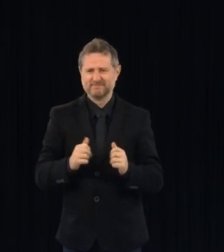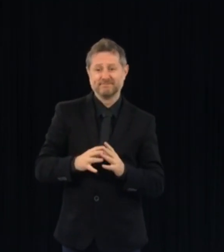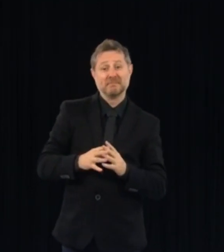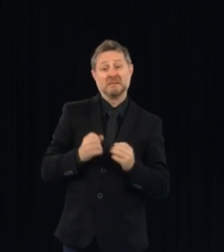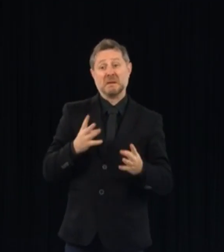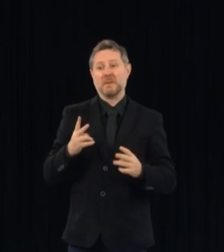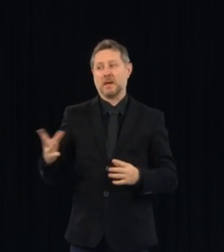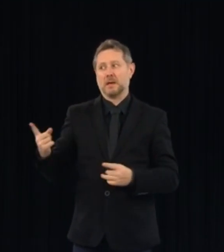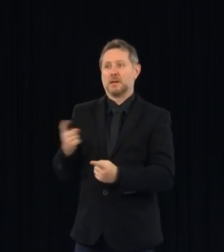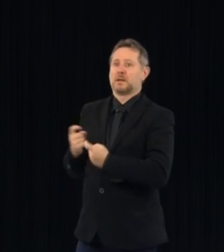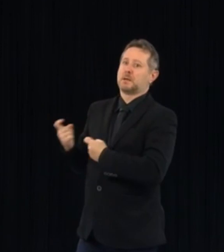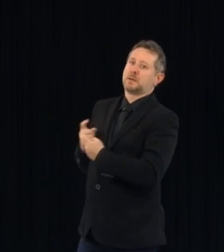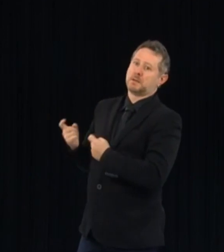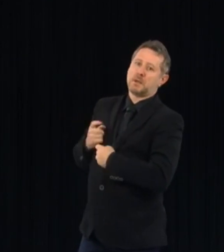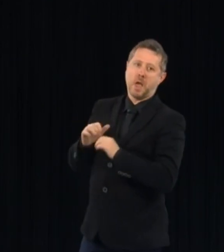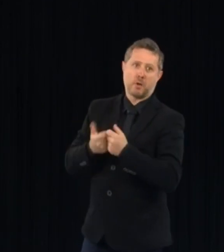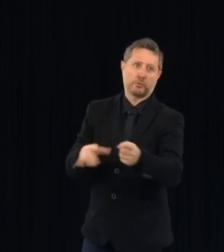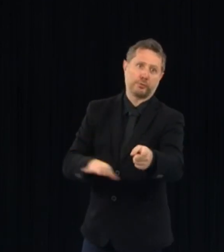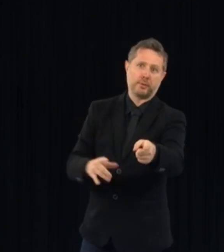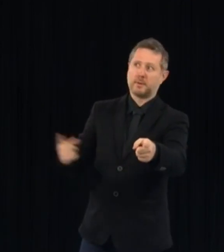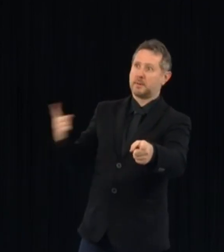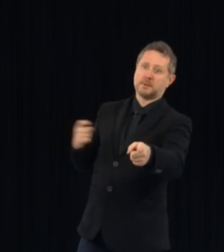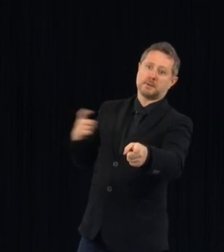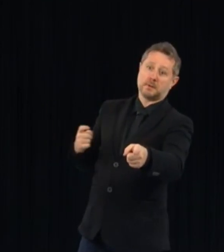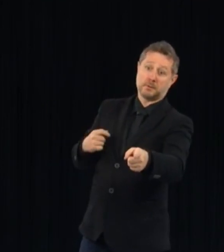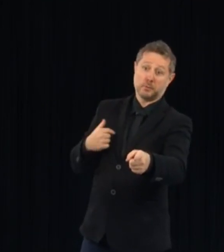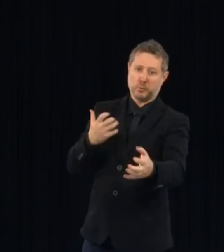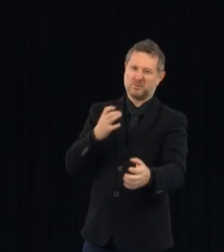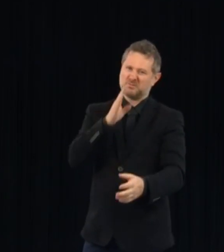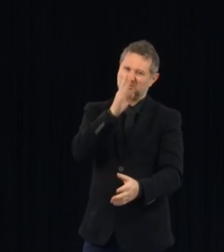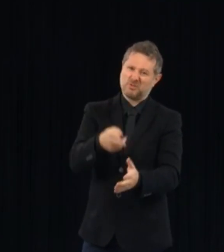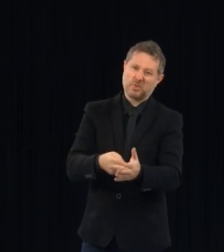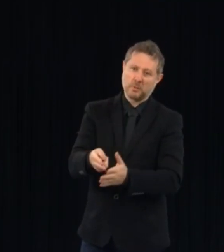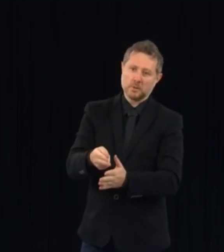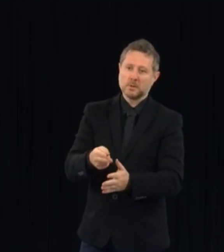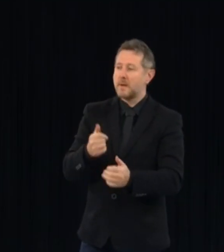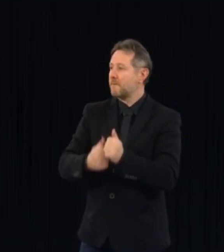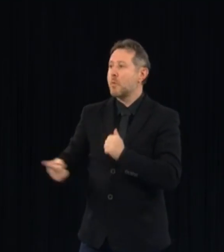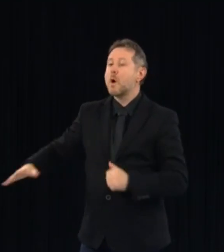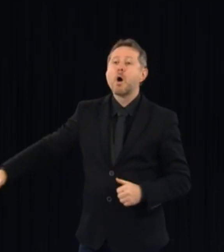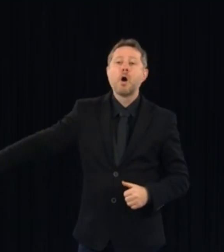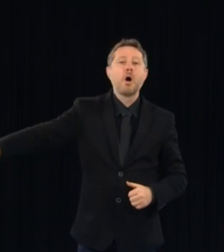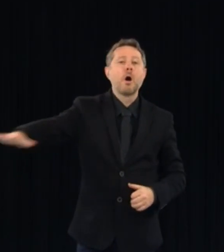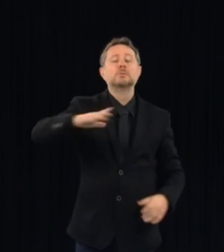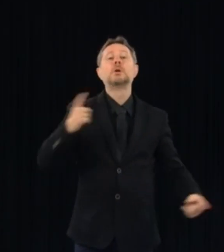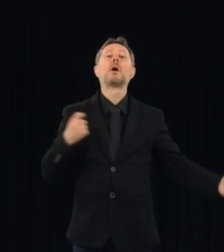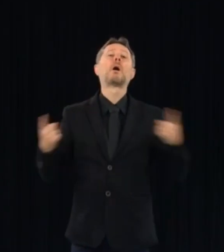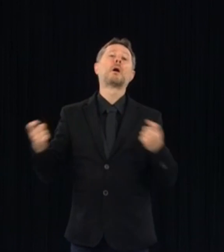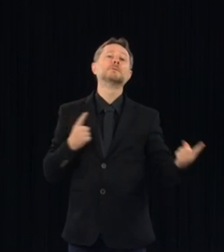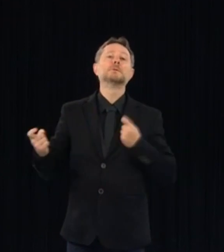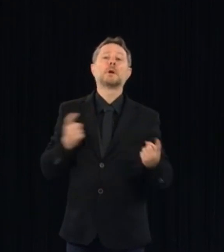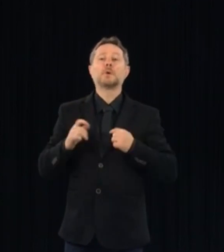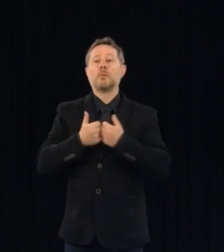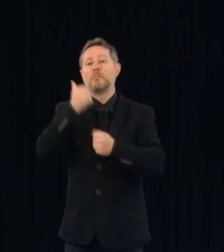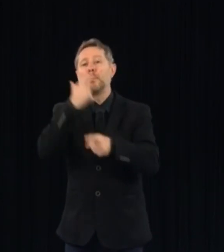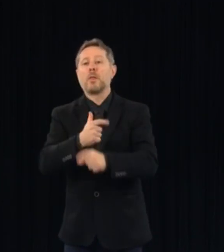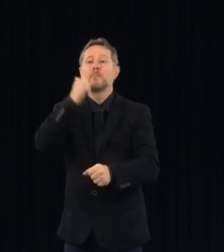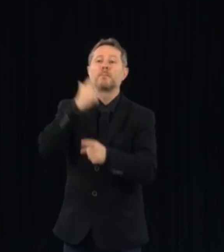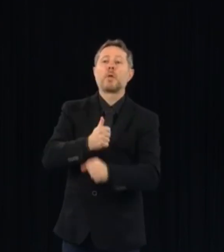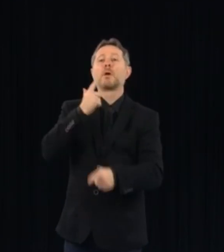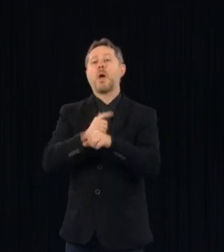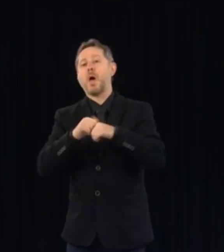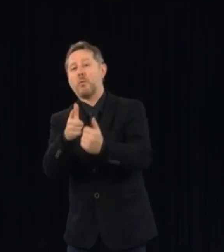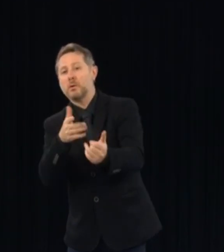you. I tell you the truth, everyone I talk to is asking about you and how you're doing and how you're handling it and how